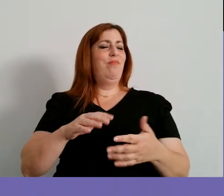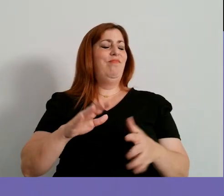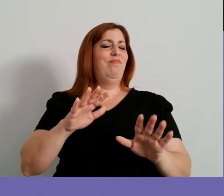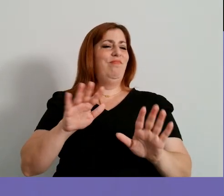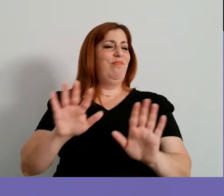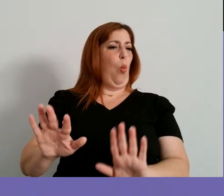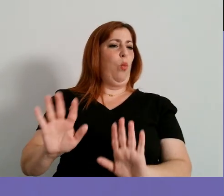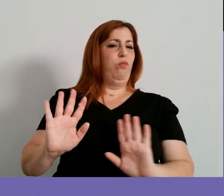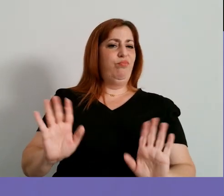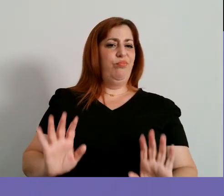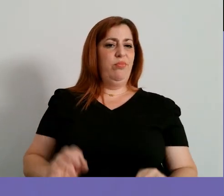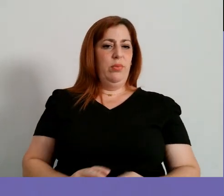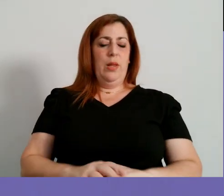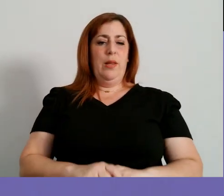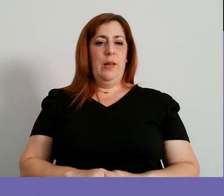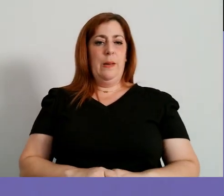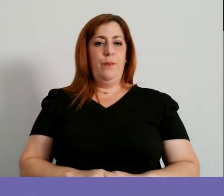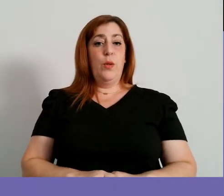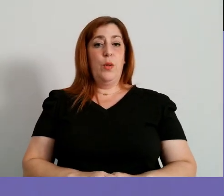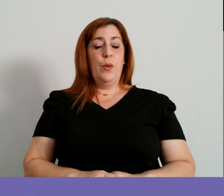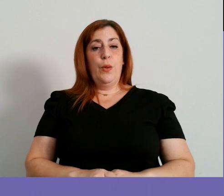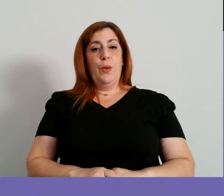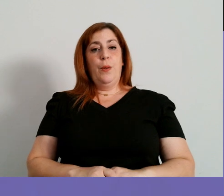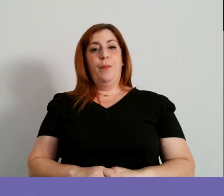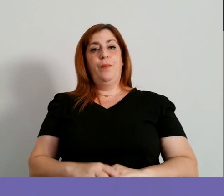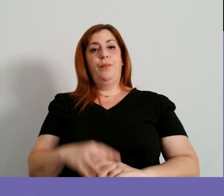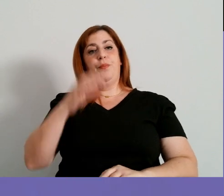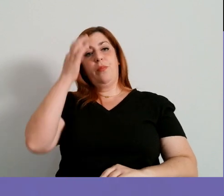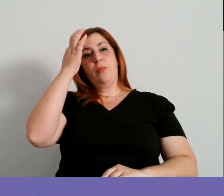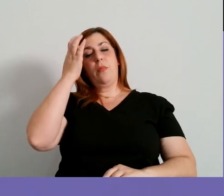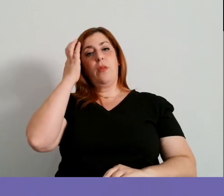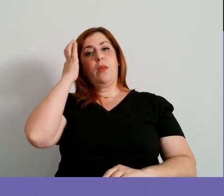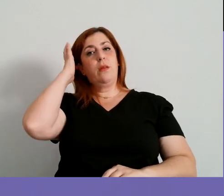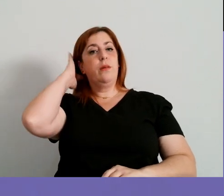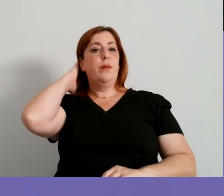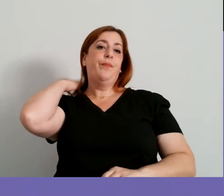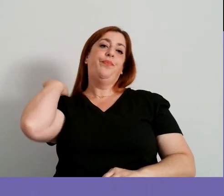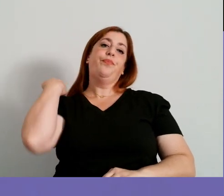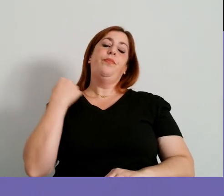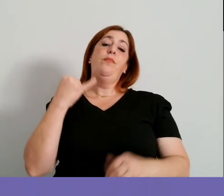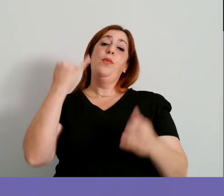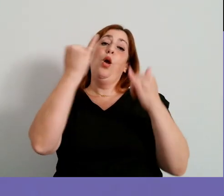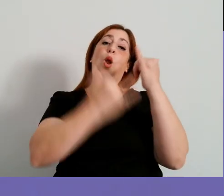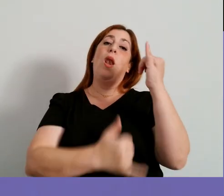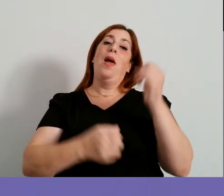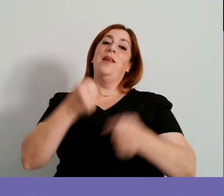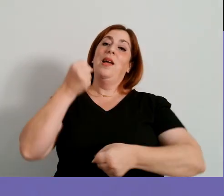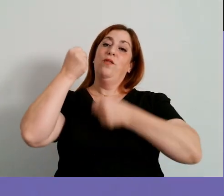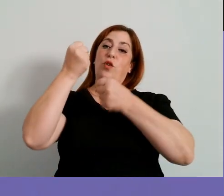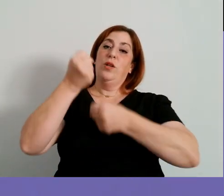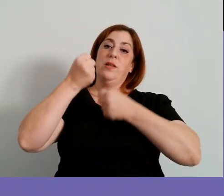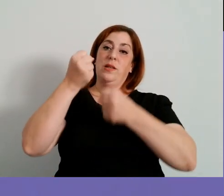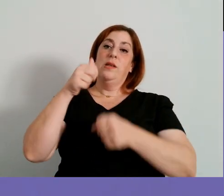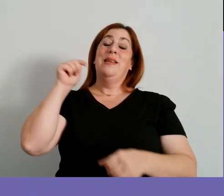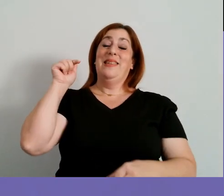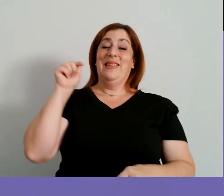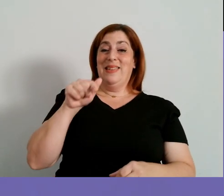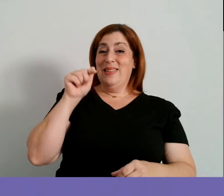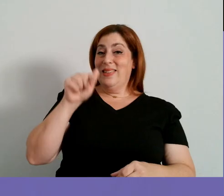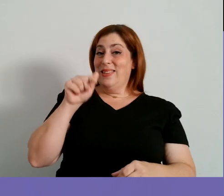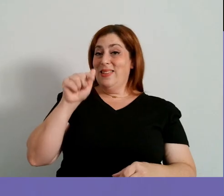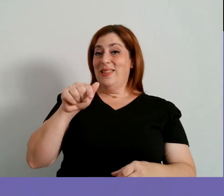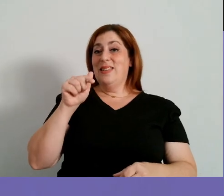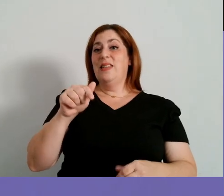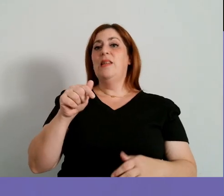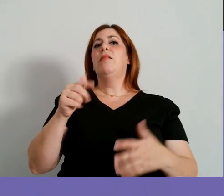safety aspect of it as well. Online advocacy as well. This is becoming